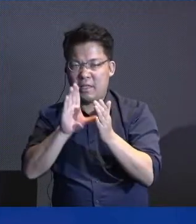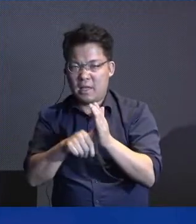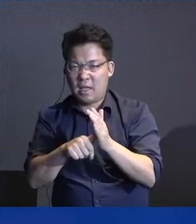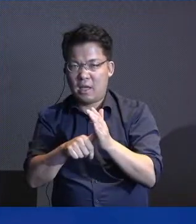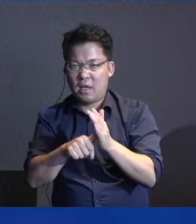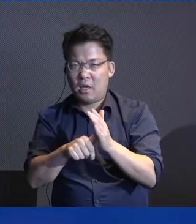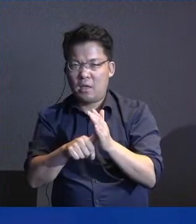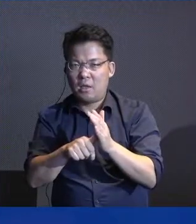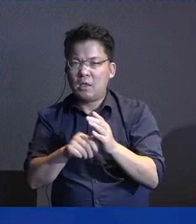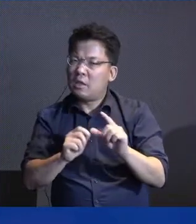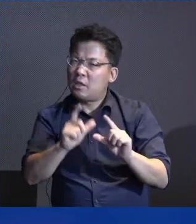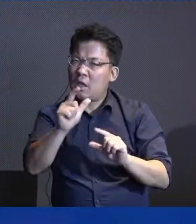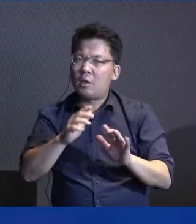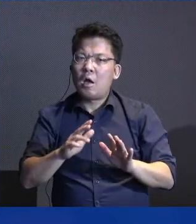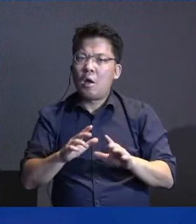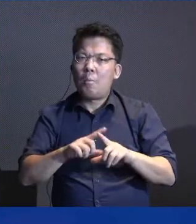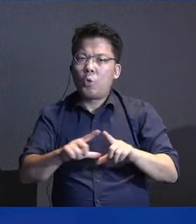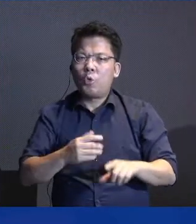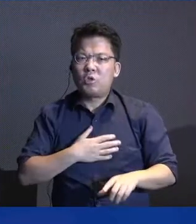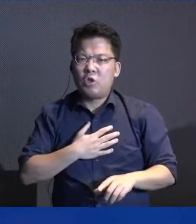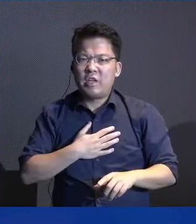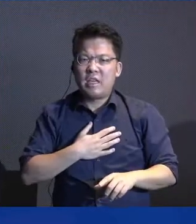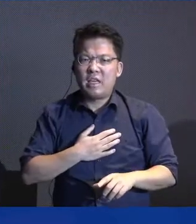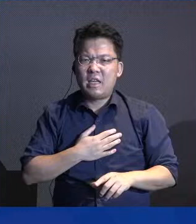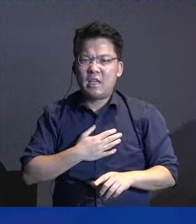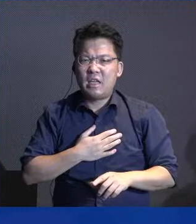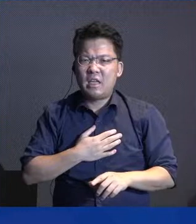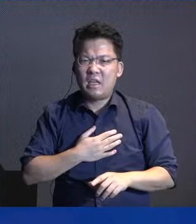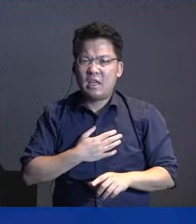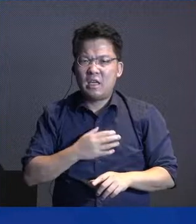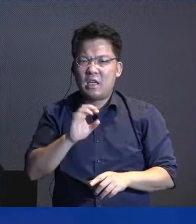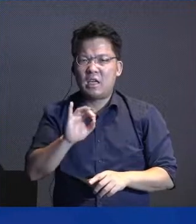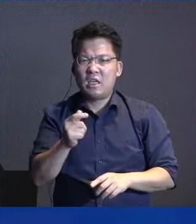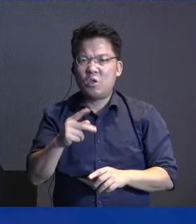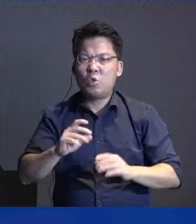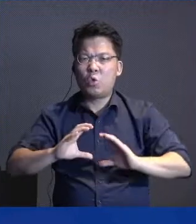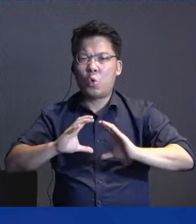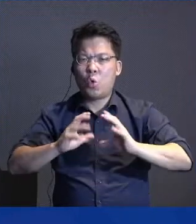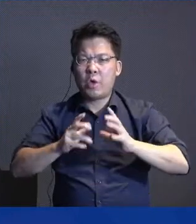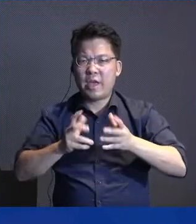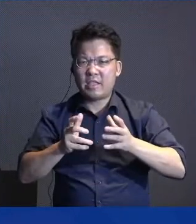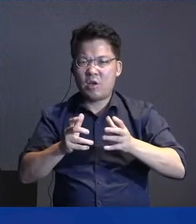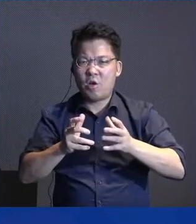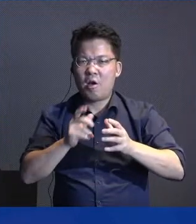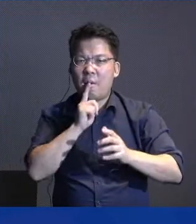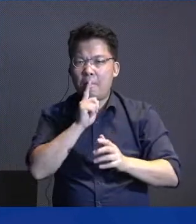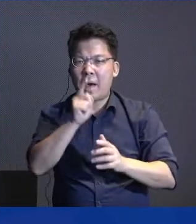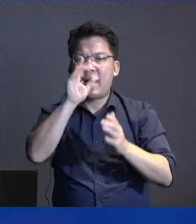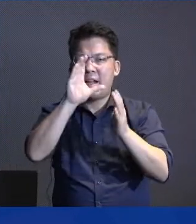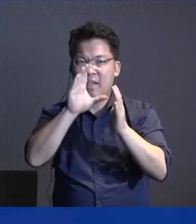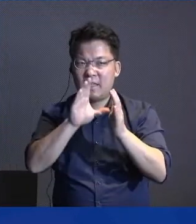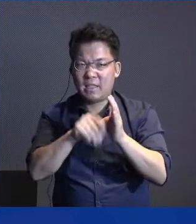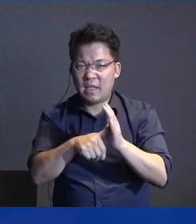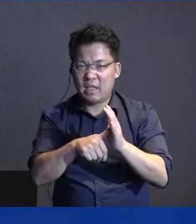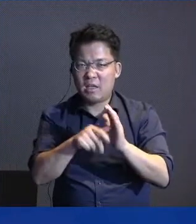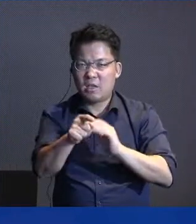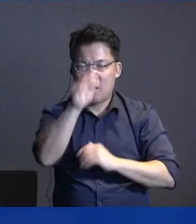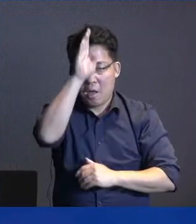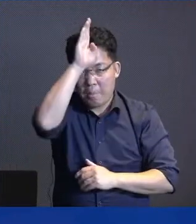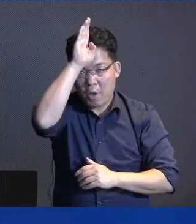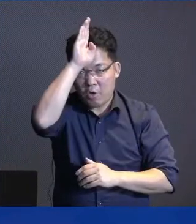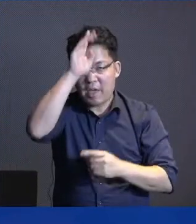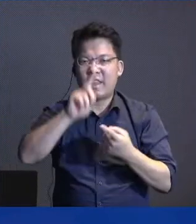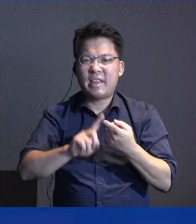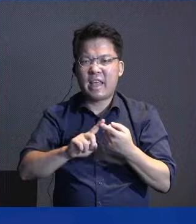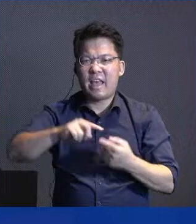symptom recovery, on reduction of the psychological burden of symptoms.